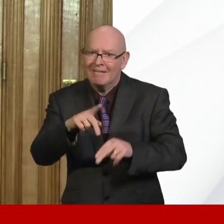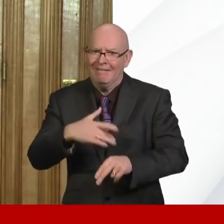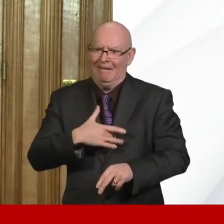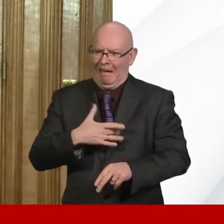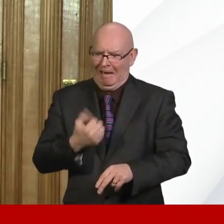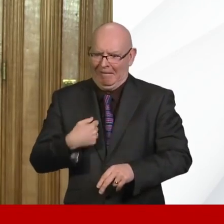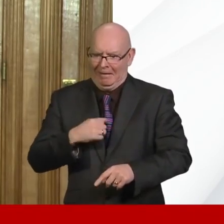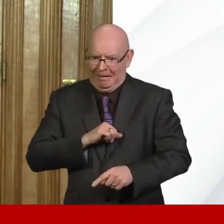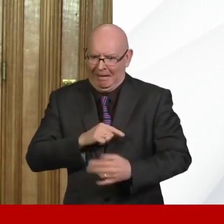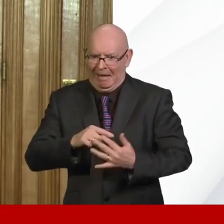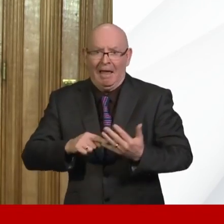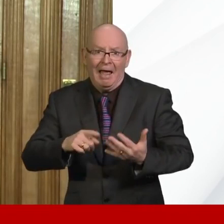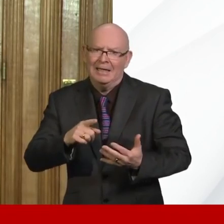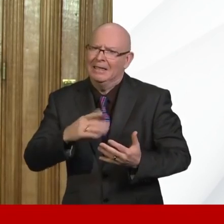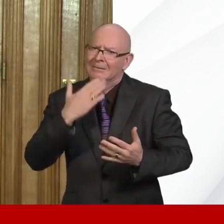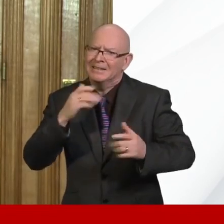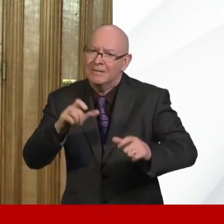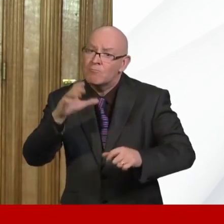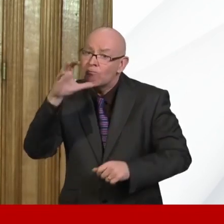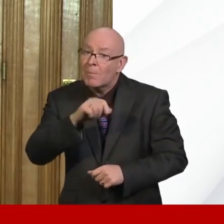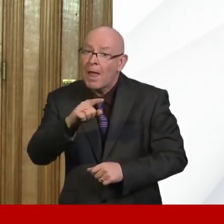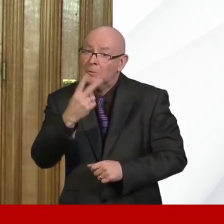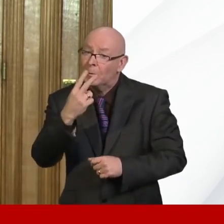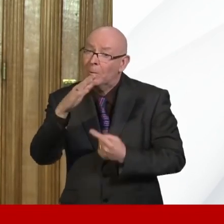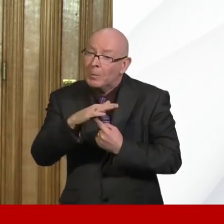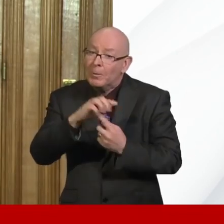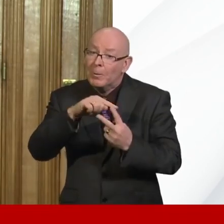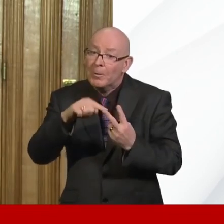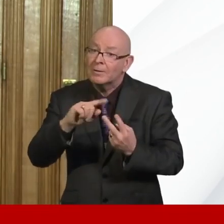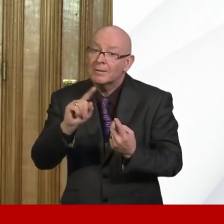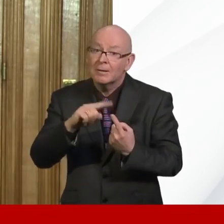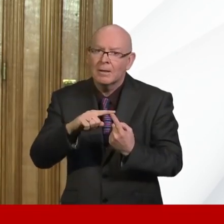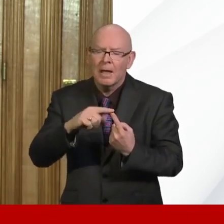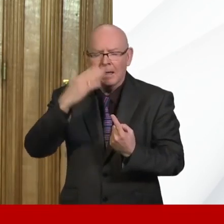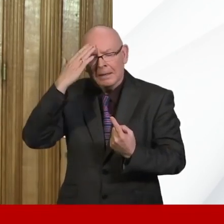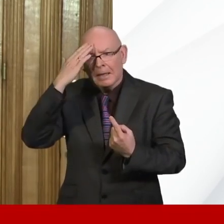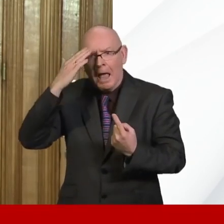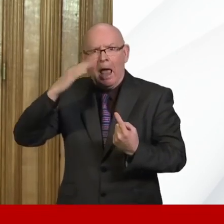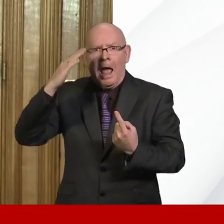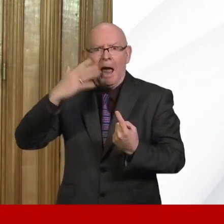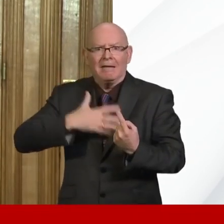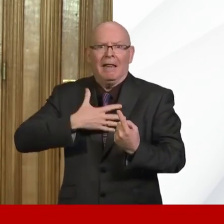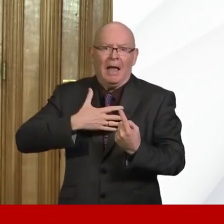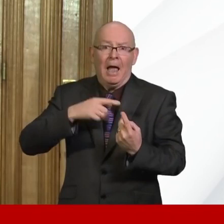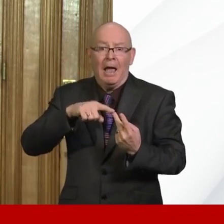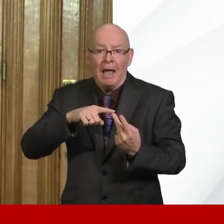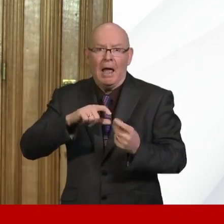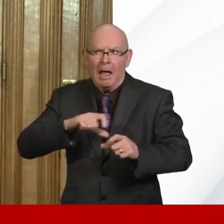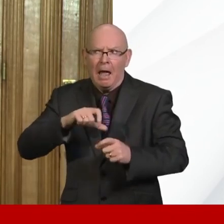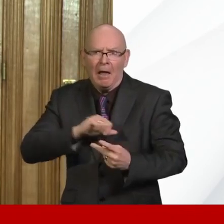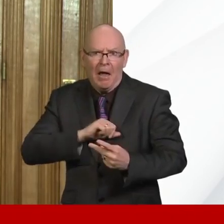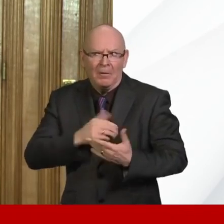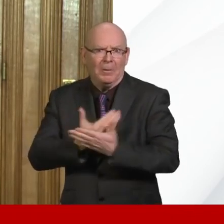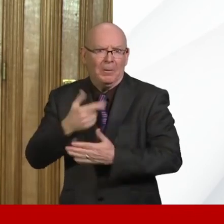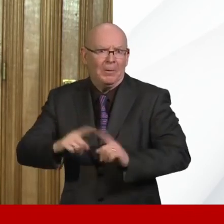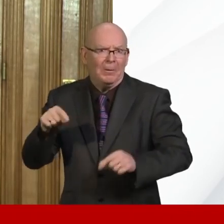symptoms. Avoid all unnecessary gatherings, pubs, clubs, bars, restaurants, theatres, and so on. Work from